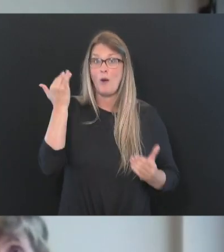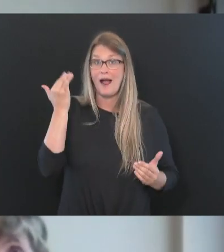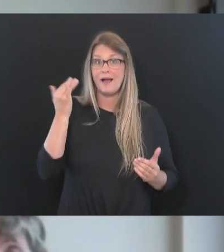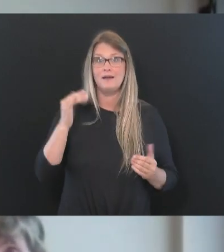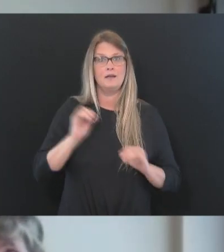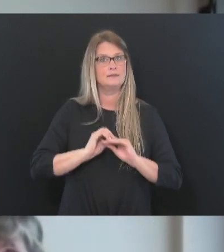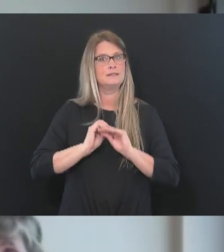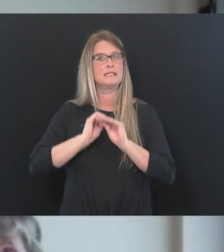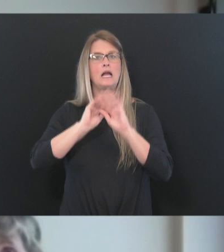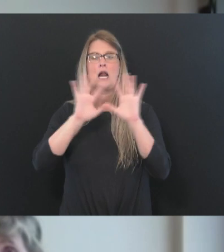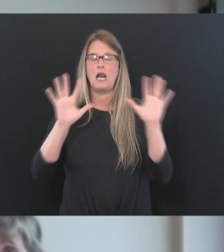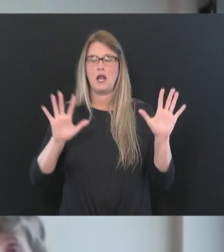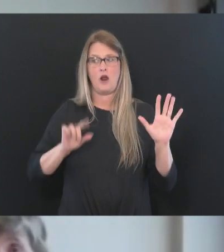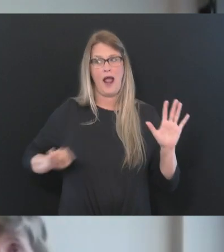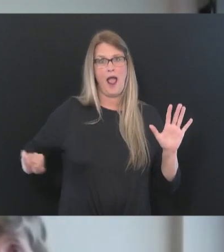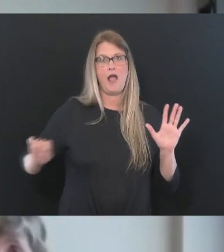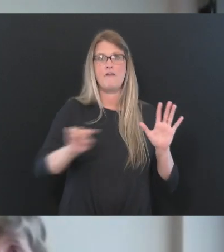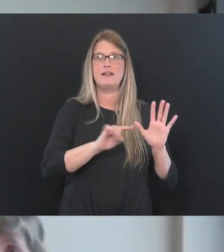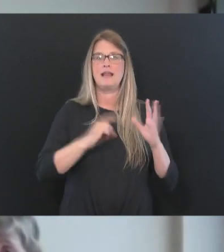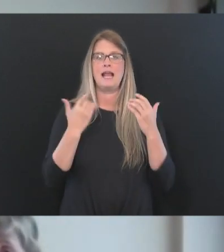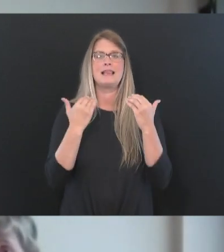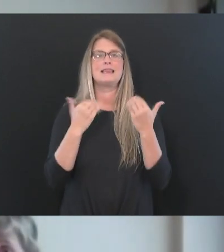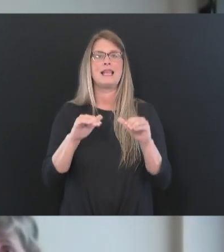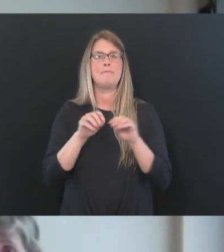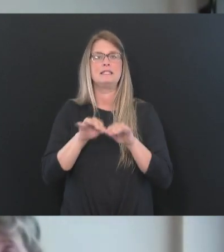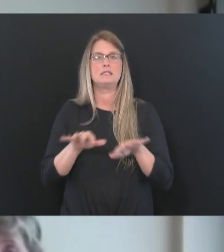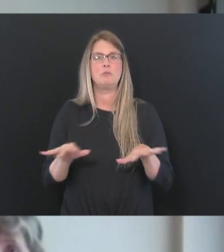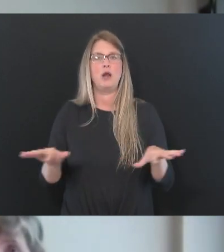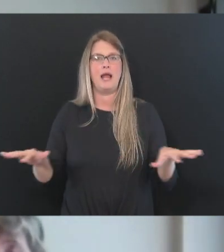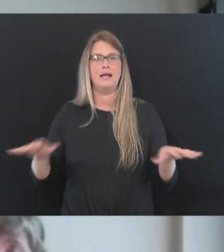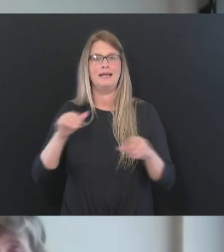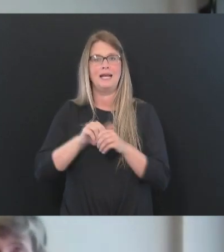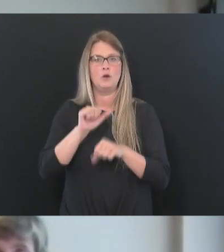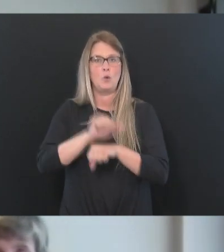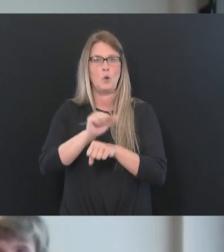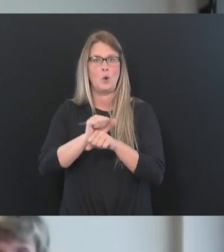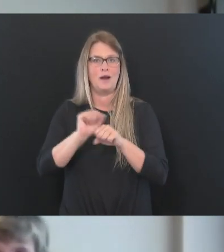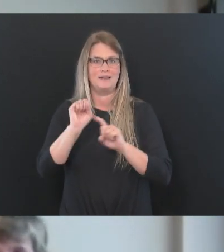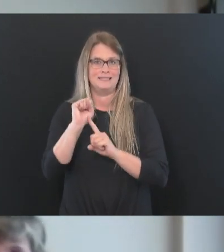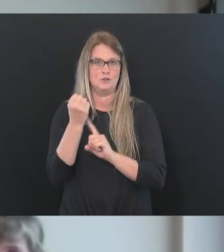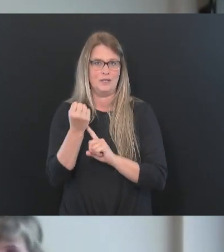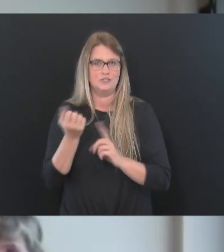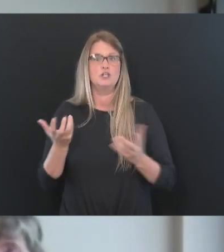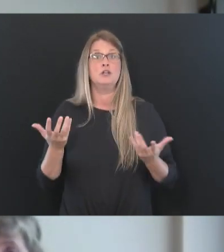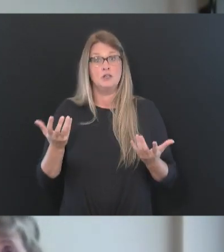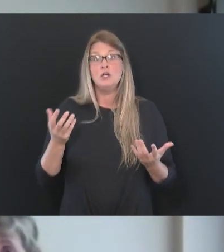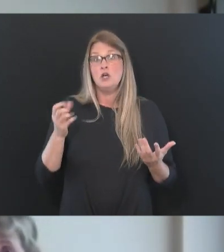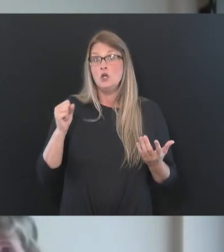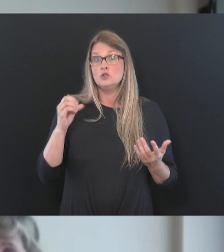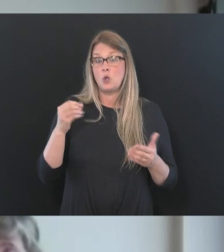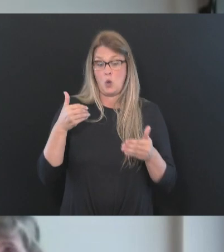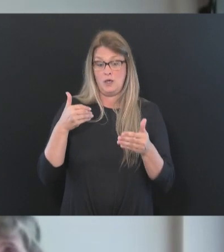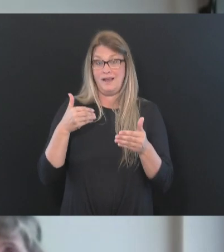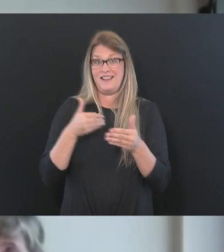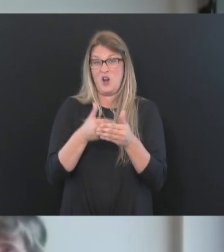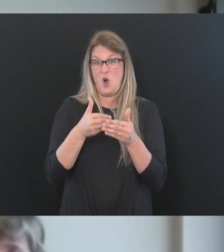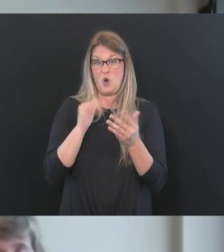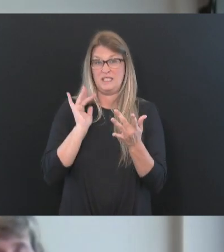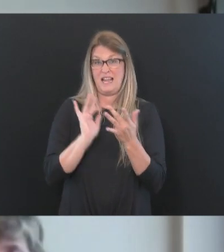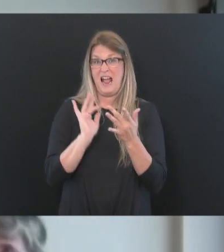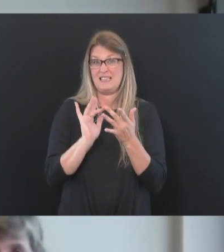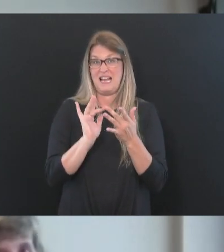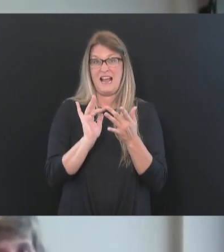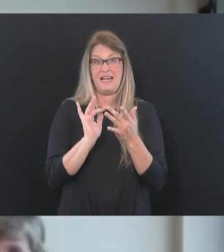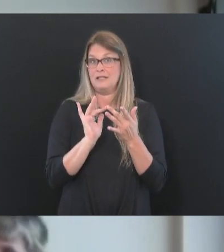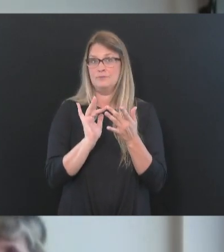clear that the work that they had done had limited any kind of exposures in the work setting. The close contact that you heard referenced was